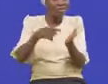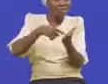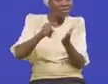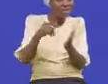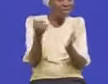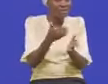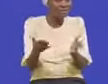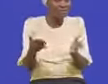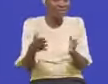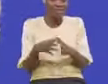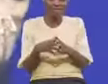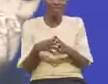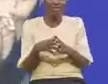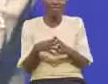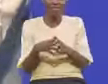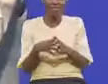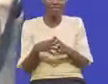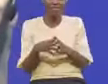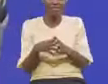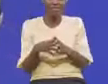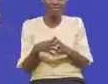Le si me ke fue aɖeke o.